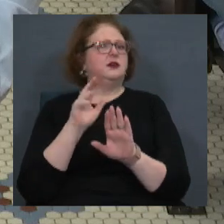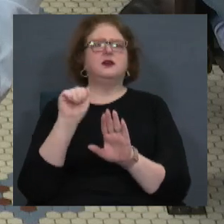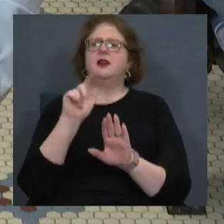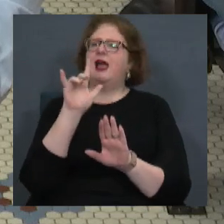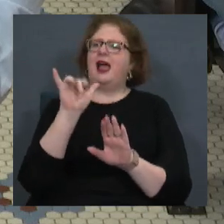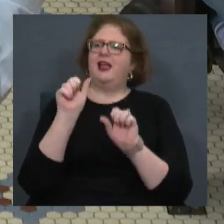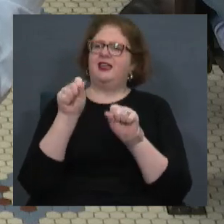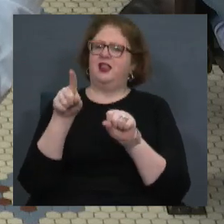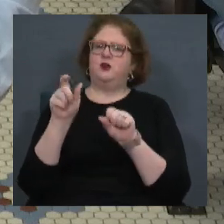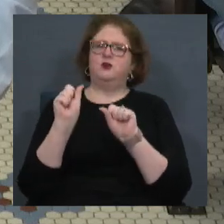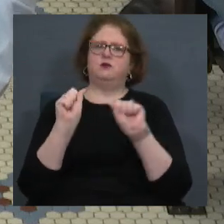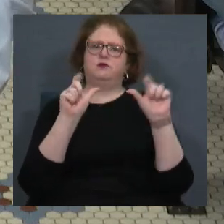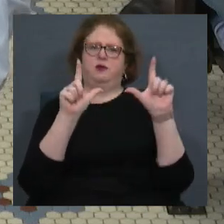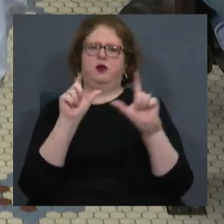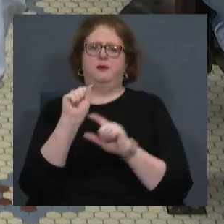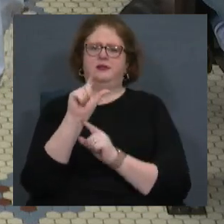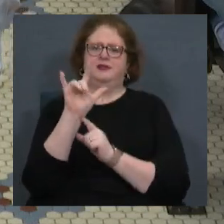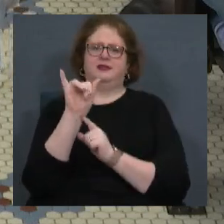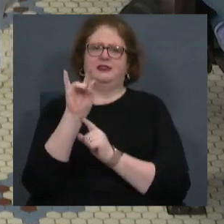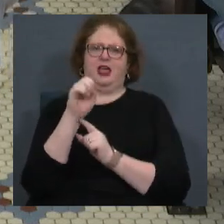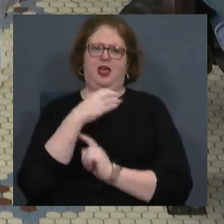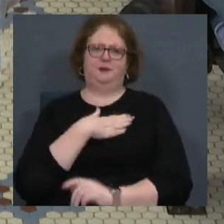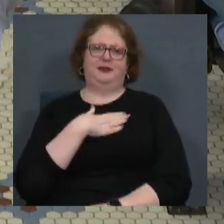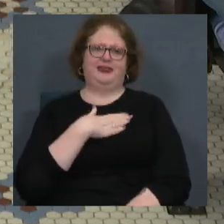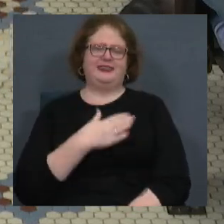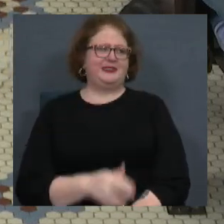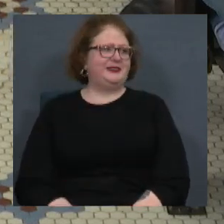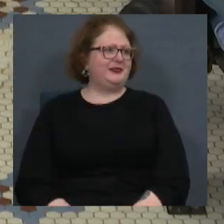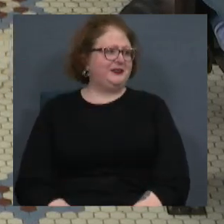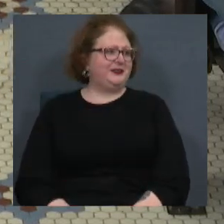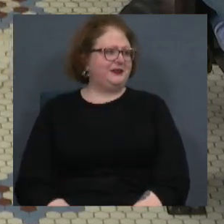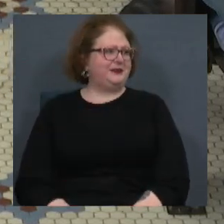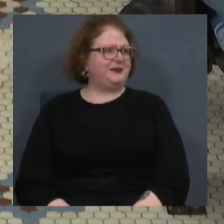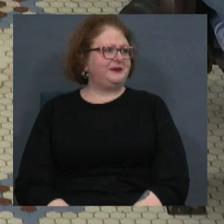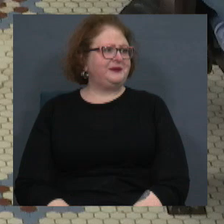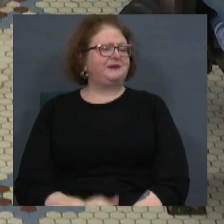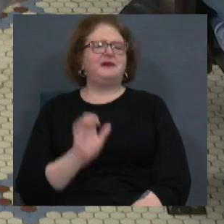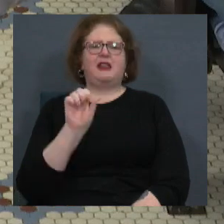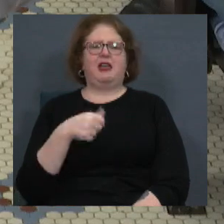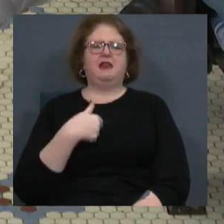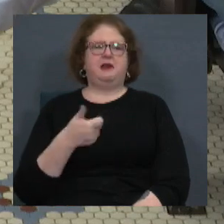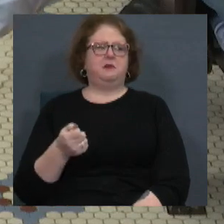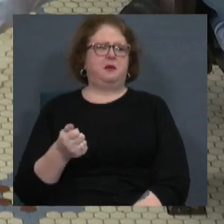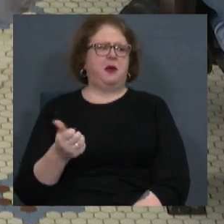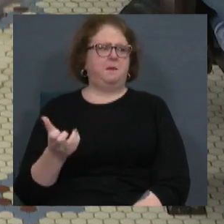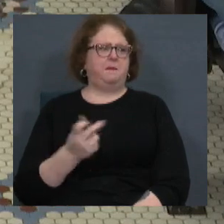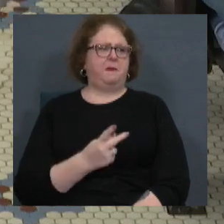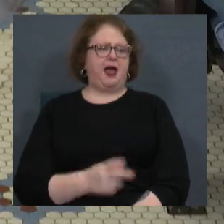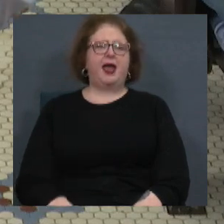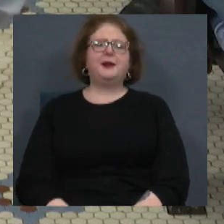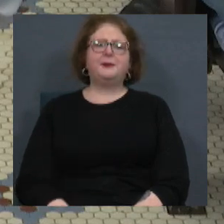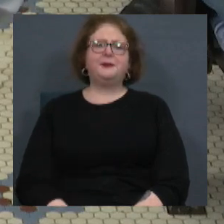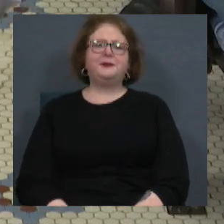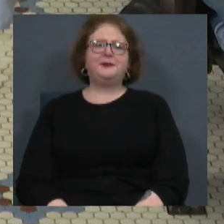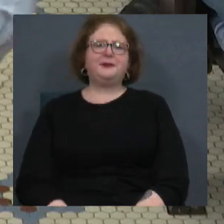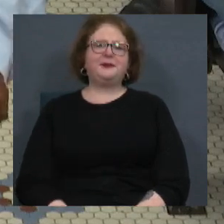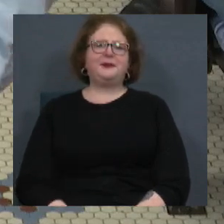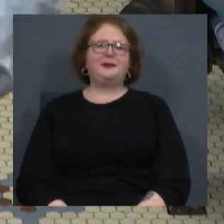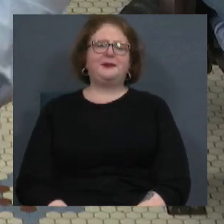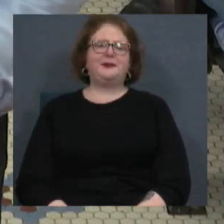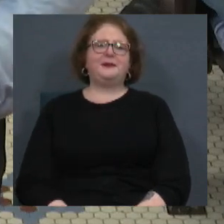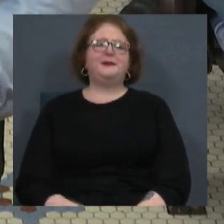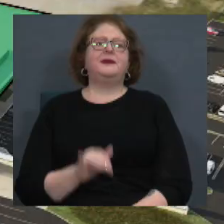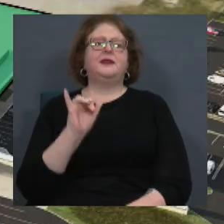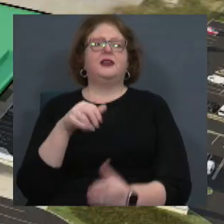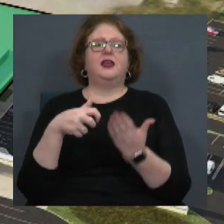it to the slide? Okay. I'll go back to it. It's, ma'am. There you that go. one right there. Mhm. All right. So